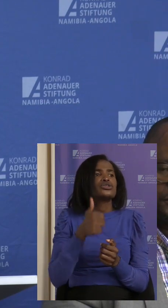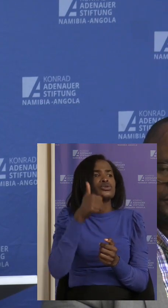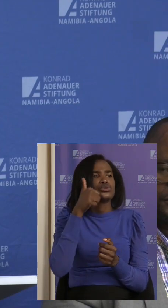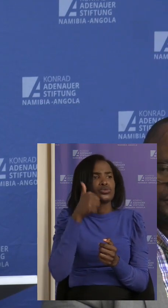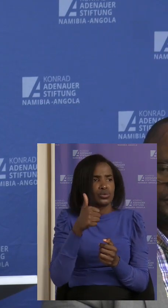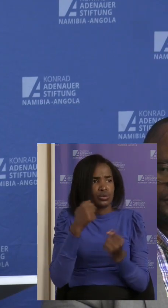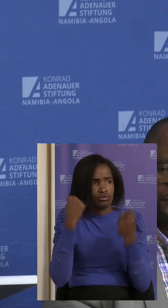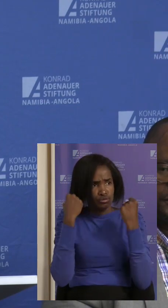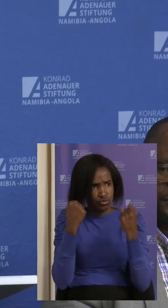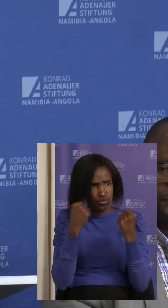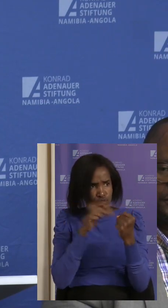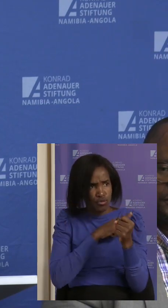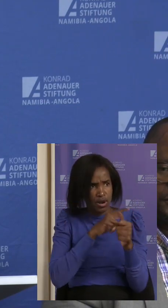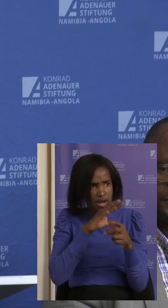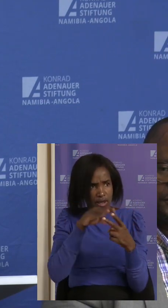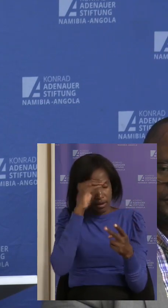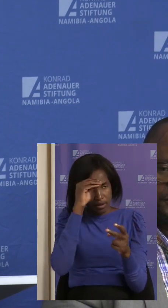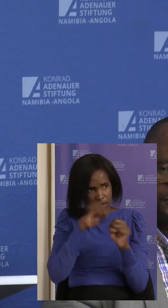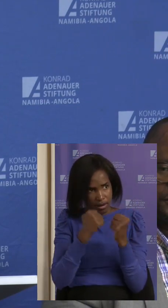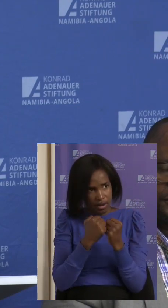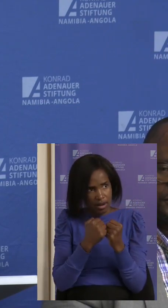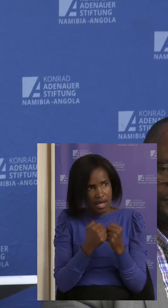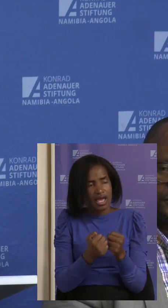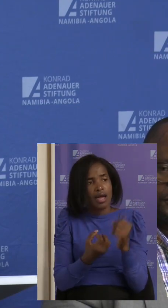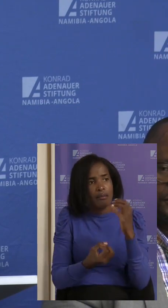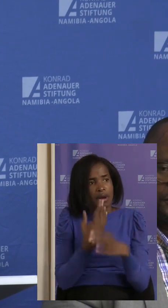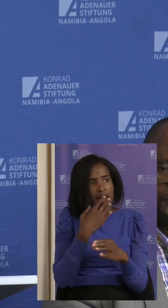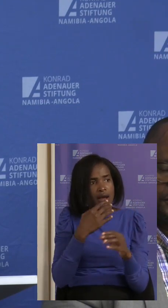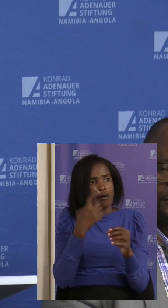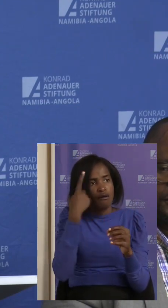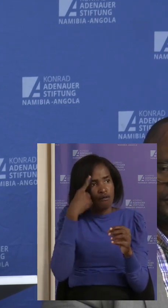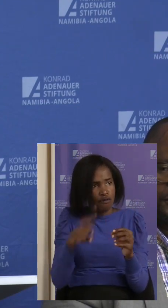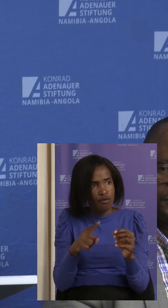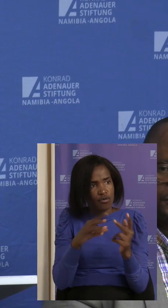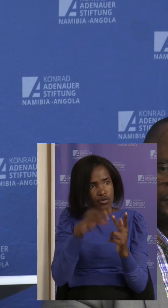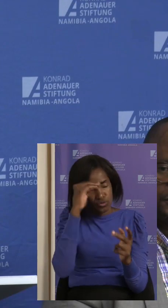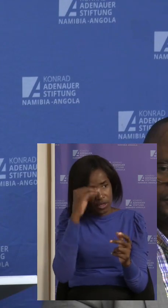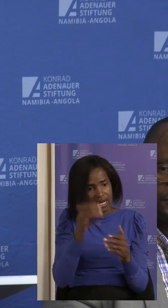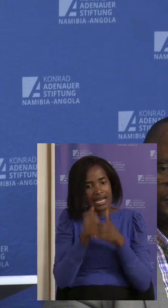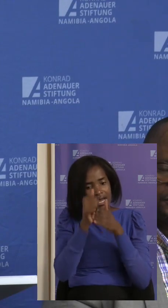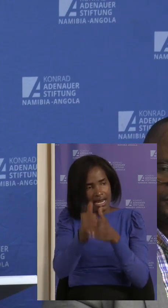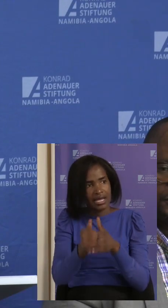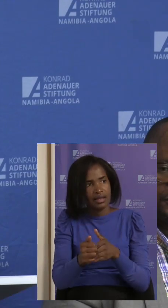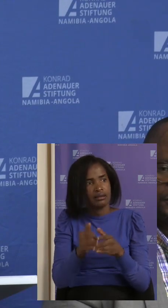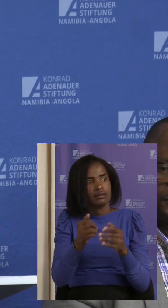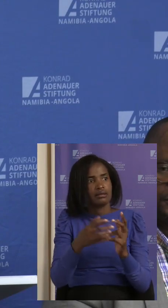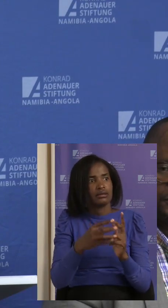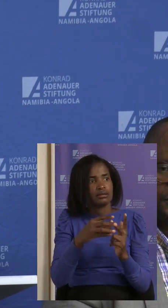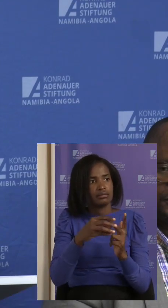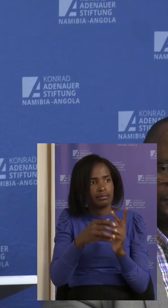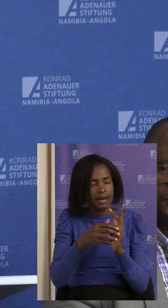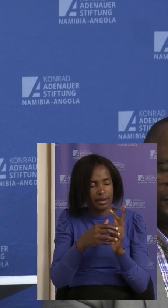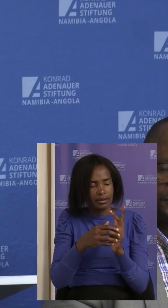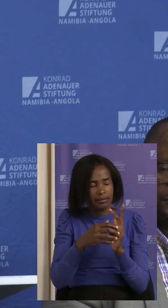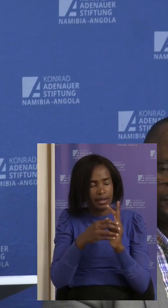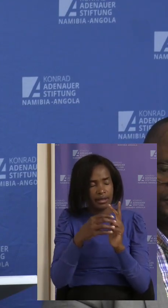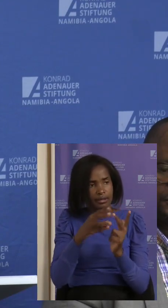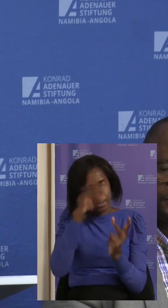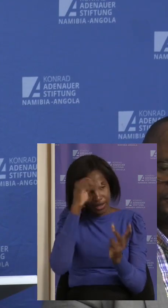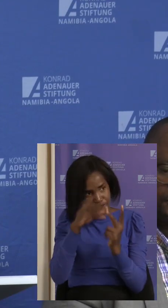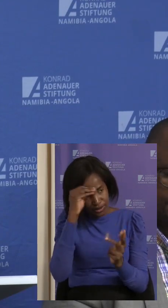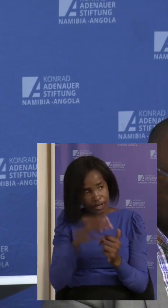student organization led by students. So the people advocating within the system are the ones that are receiving that education, are the